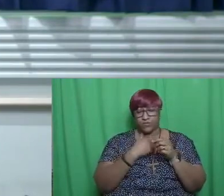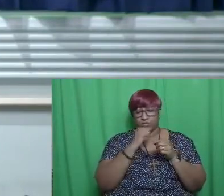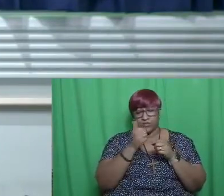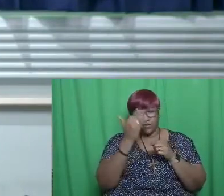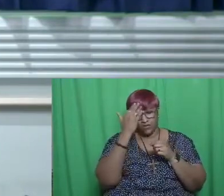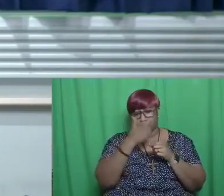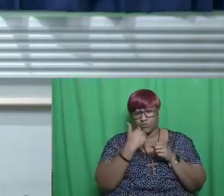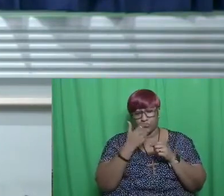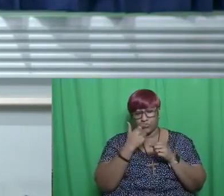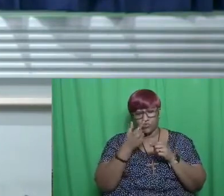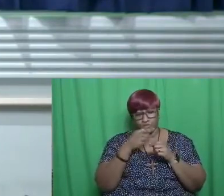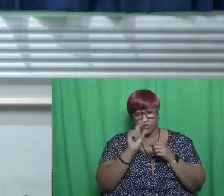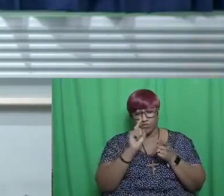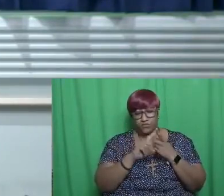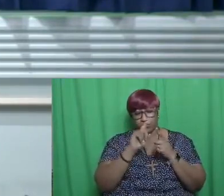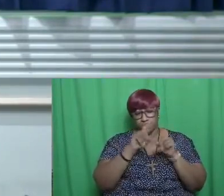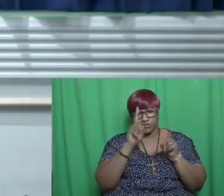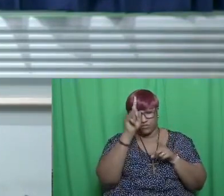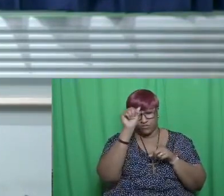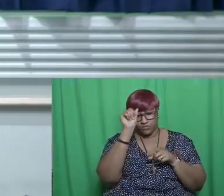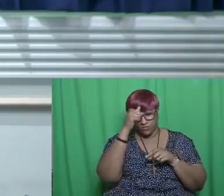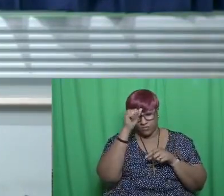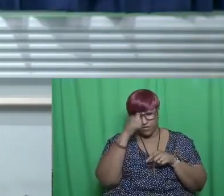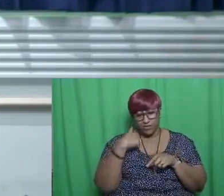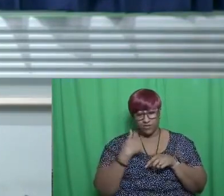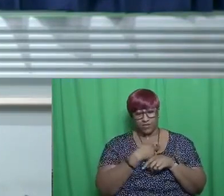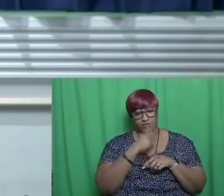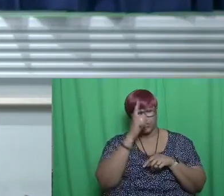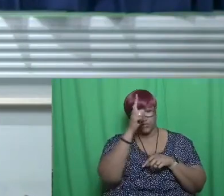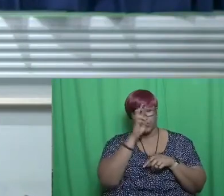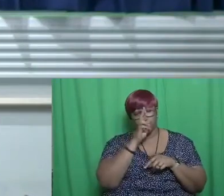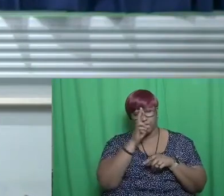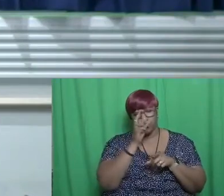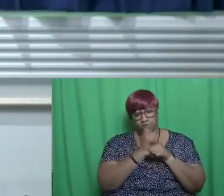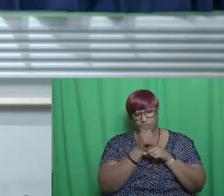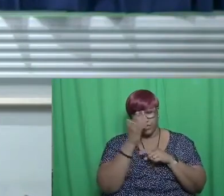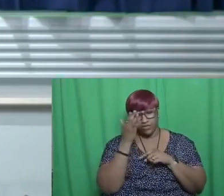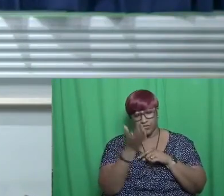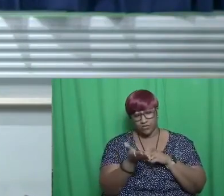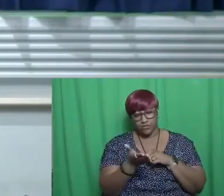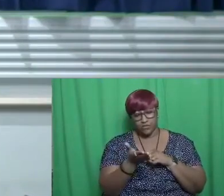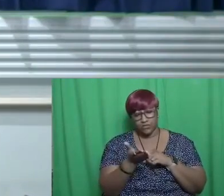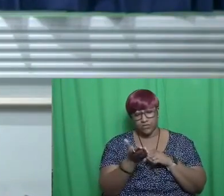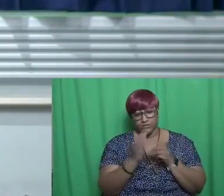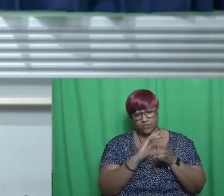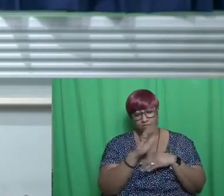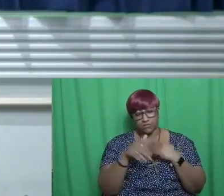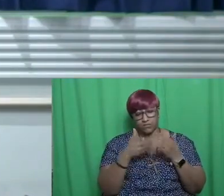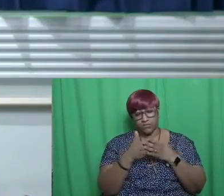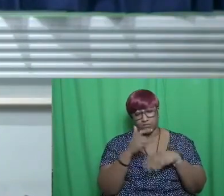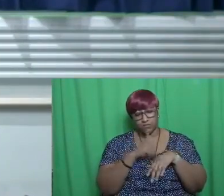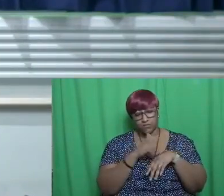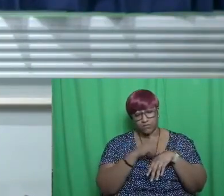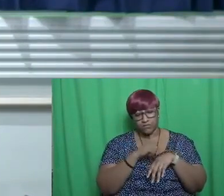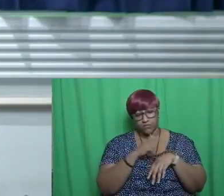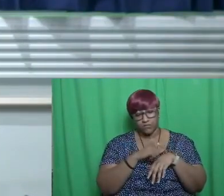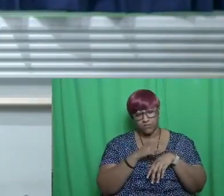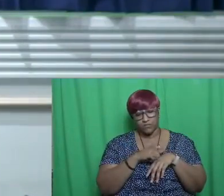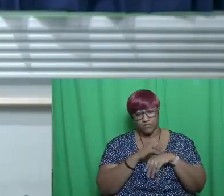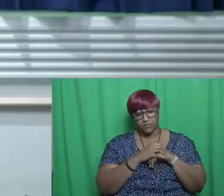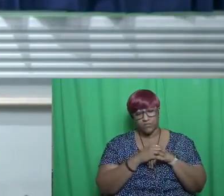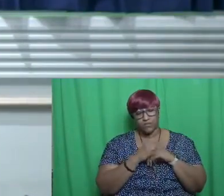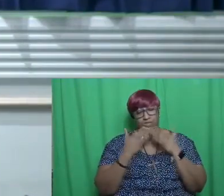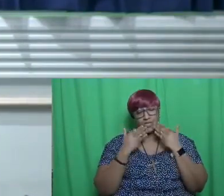who to turn to, but you reminded us that you were right there the whole time. Thank you, Lord. We